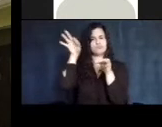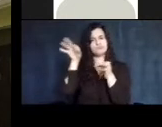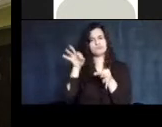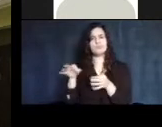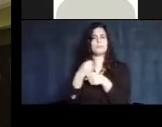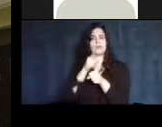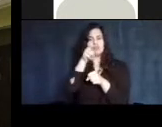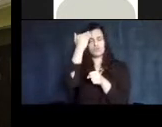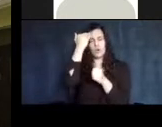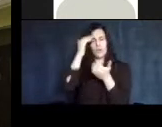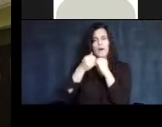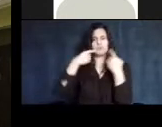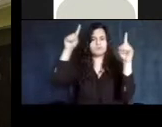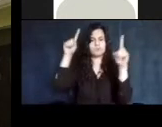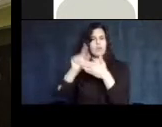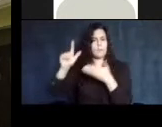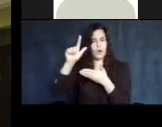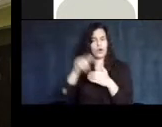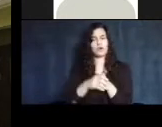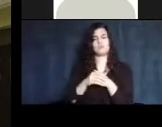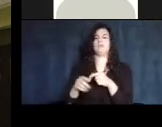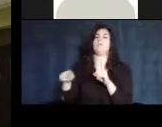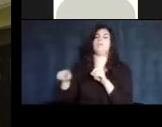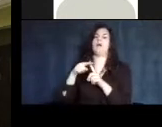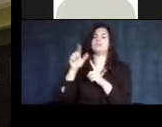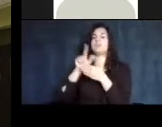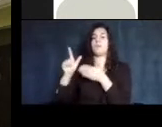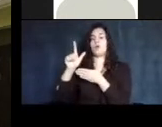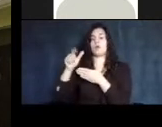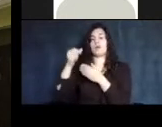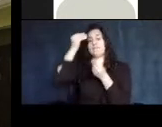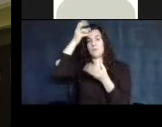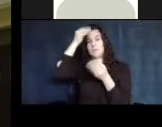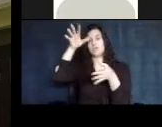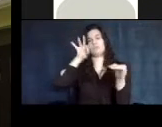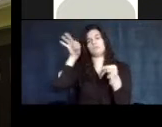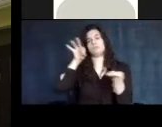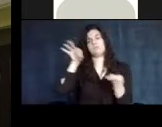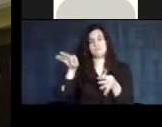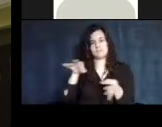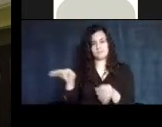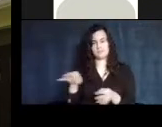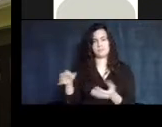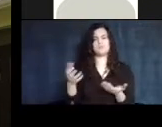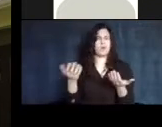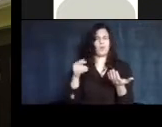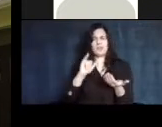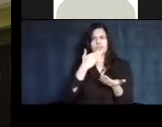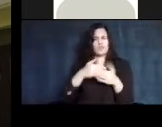Lamar, and you'll get a lot of Lamar information. So this is our time for you to get to know other students, meet